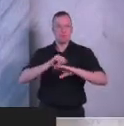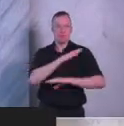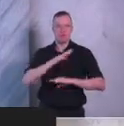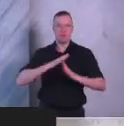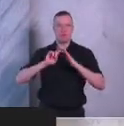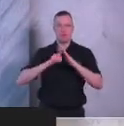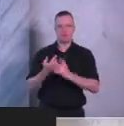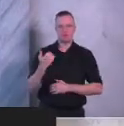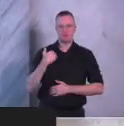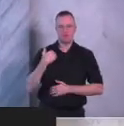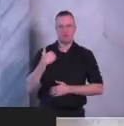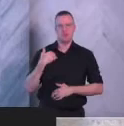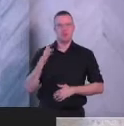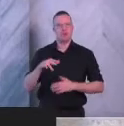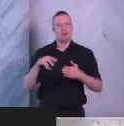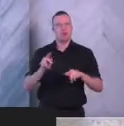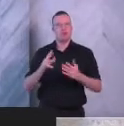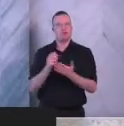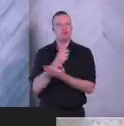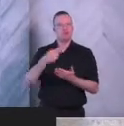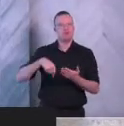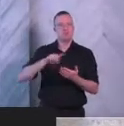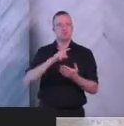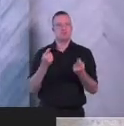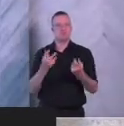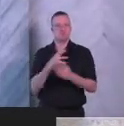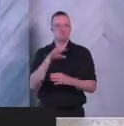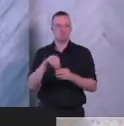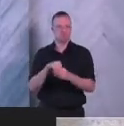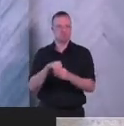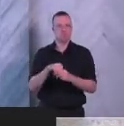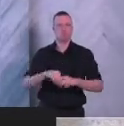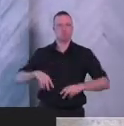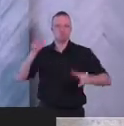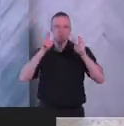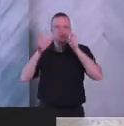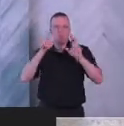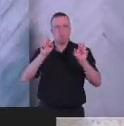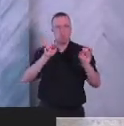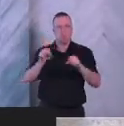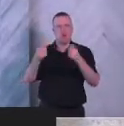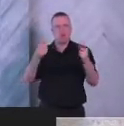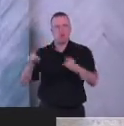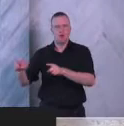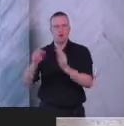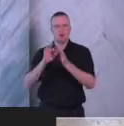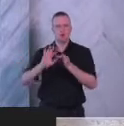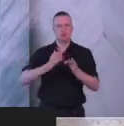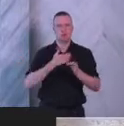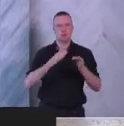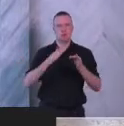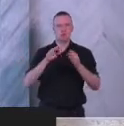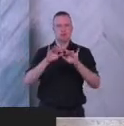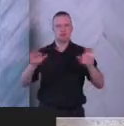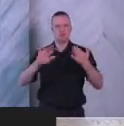begun. And that is an opportunity for us to be involved and to hear what can happen in our